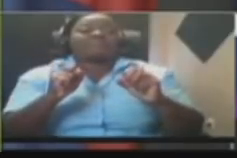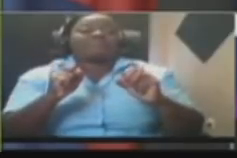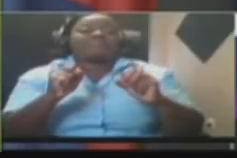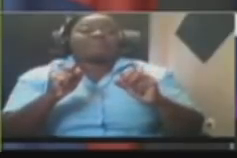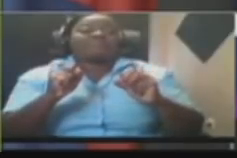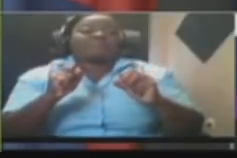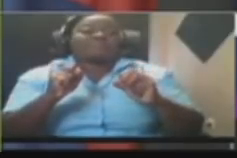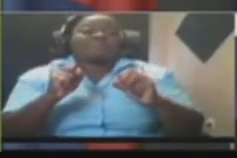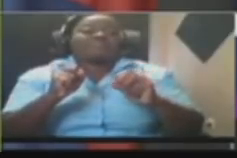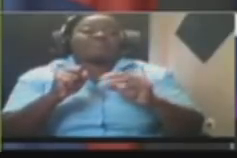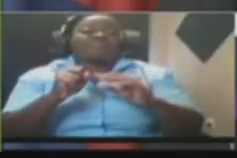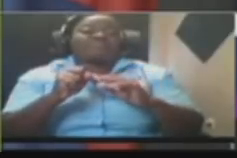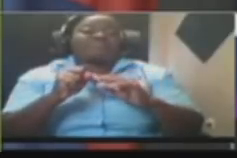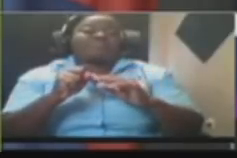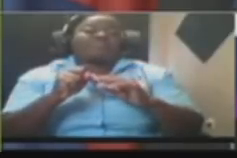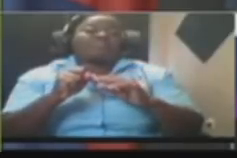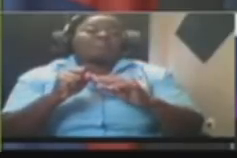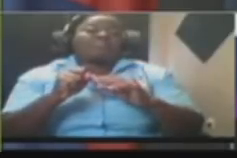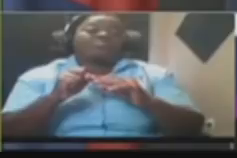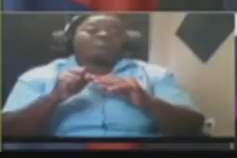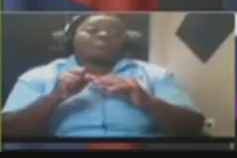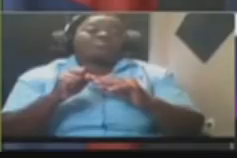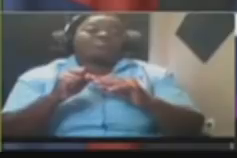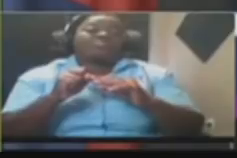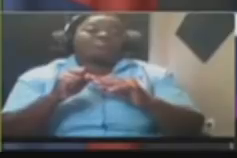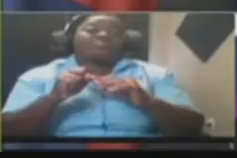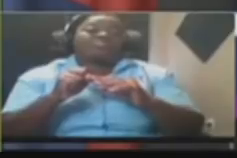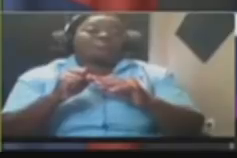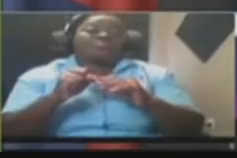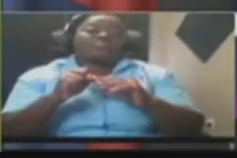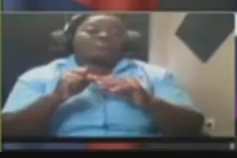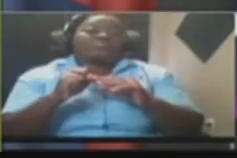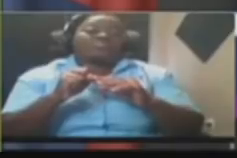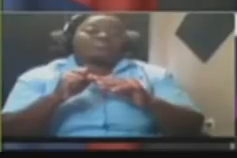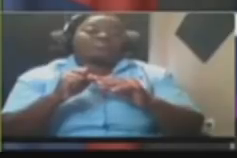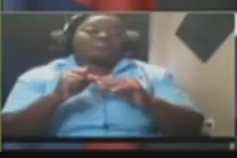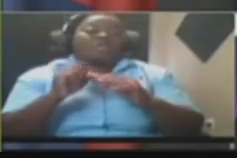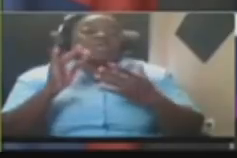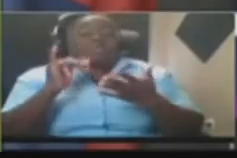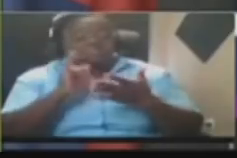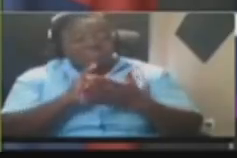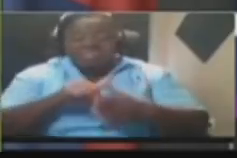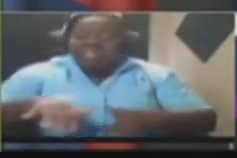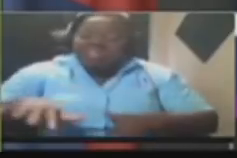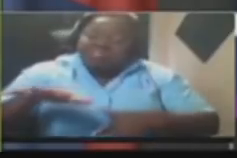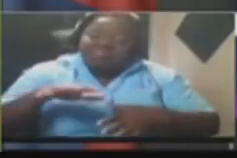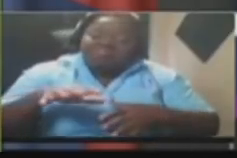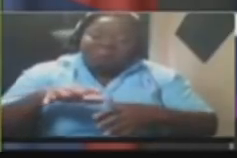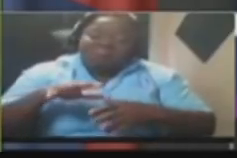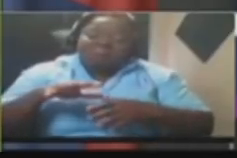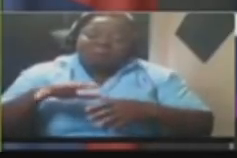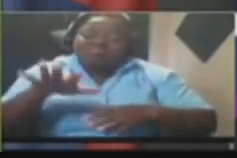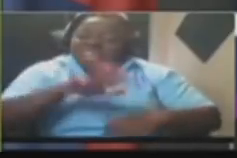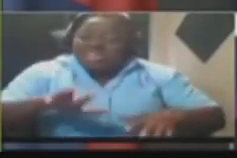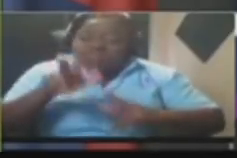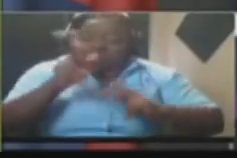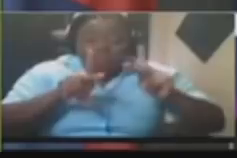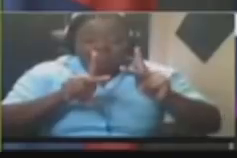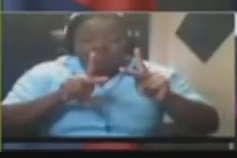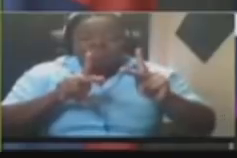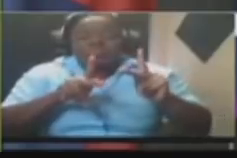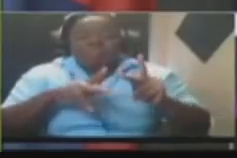in this country who has that problem. So that category of person is I expect that you would be reasonable